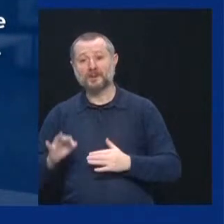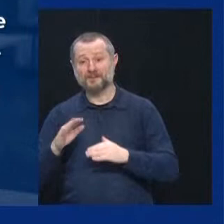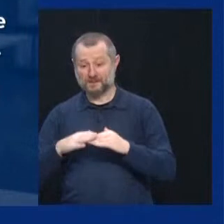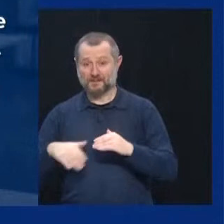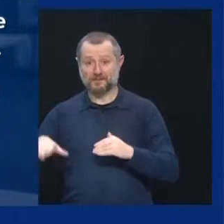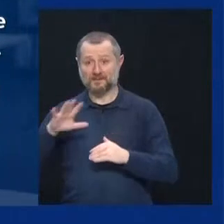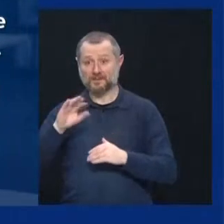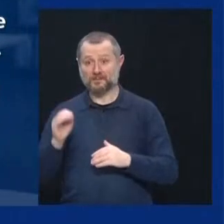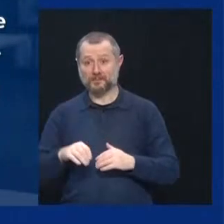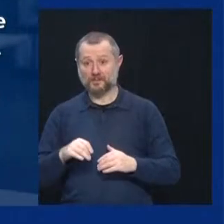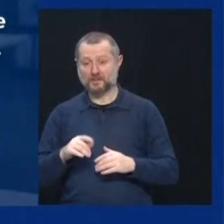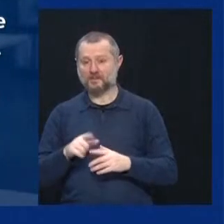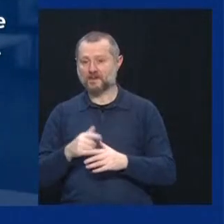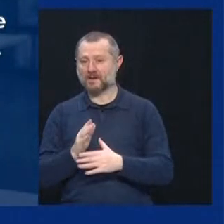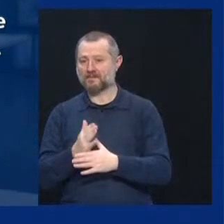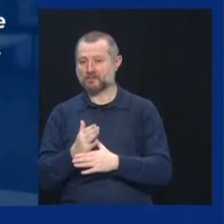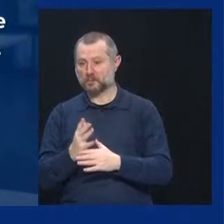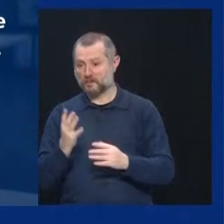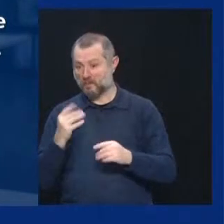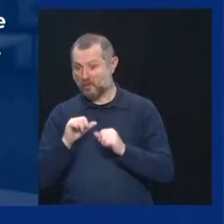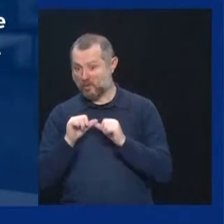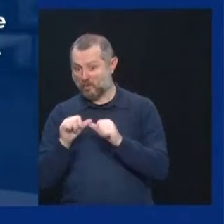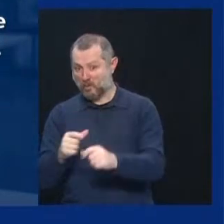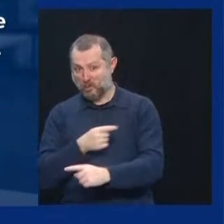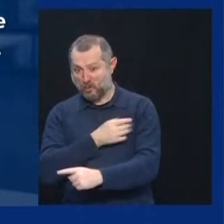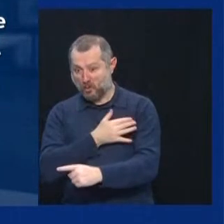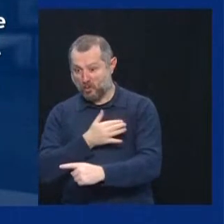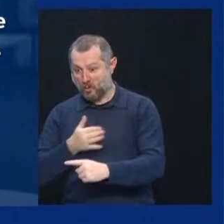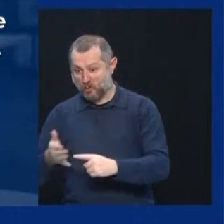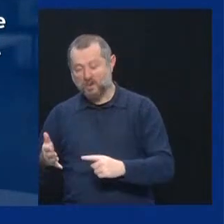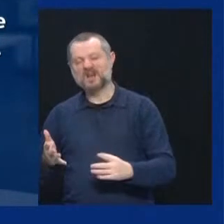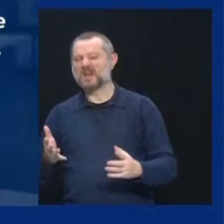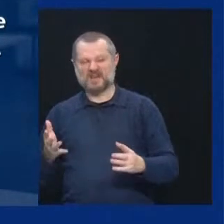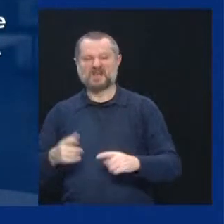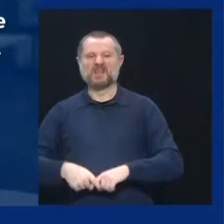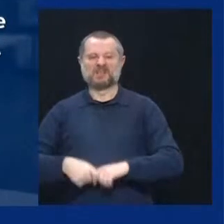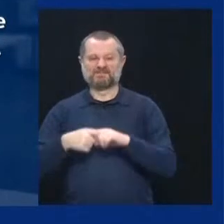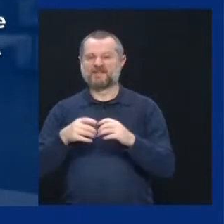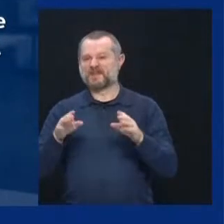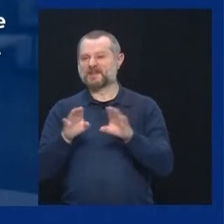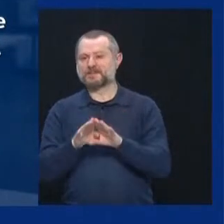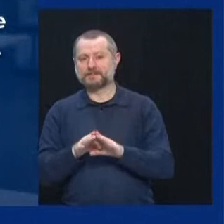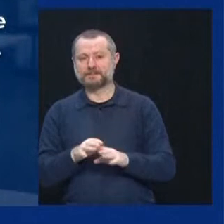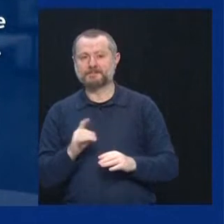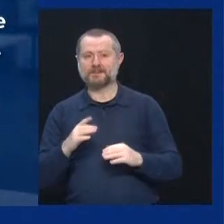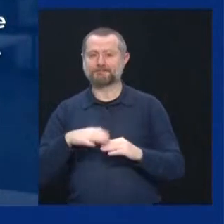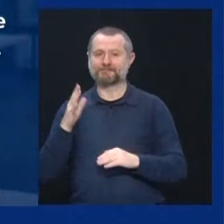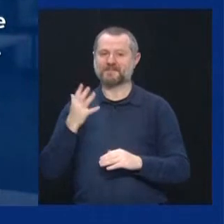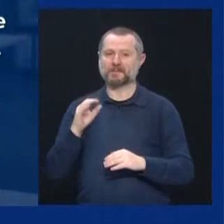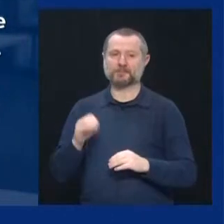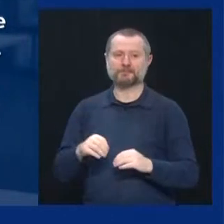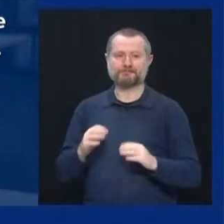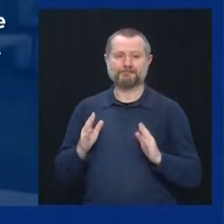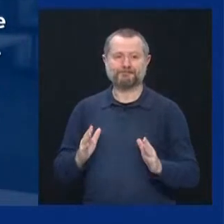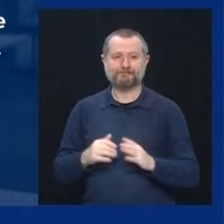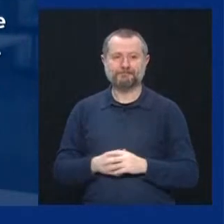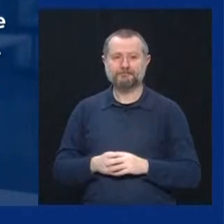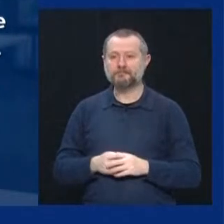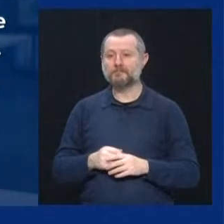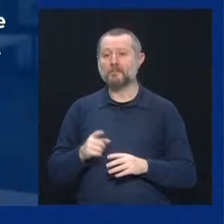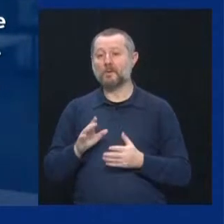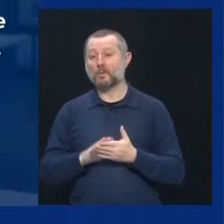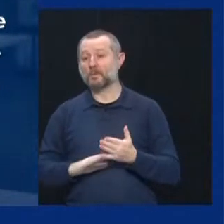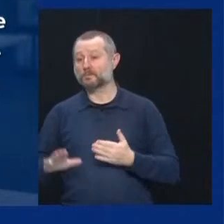14-day average, then they have to go on pause. So 5% is the line. Colleges that are not